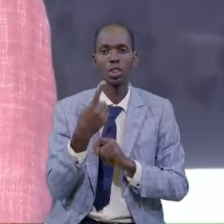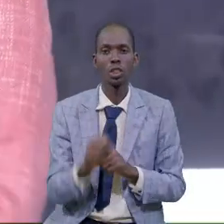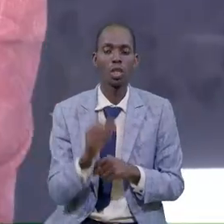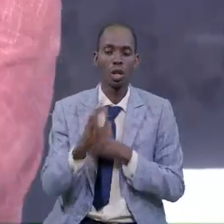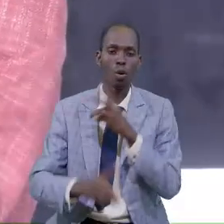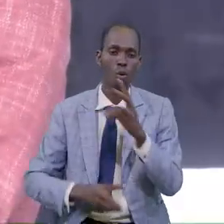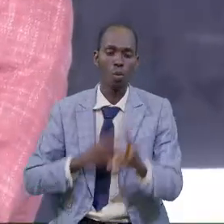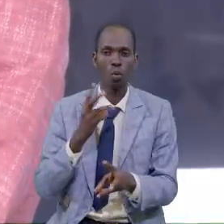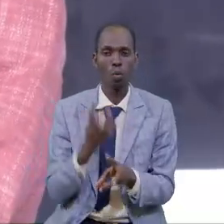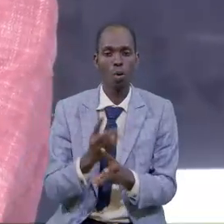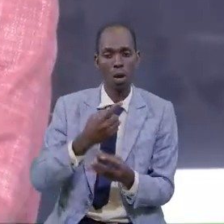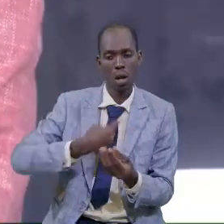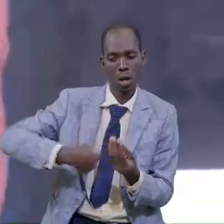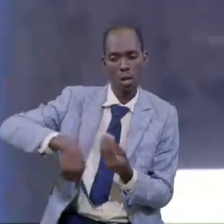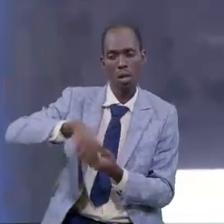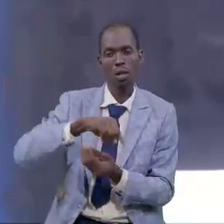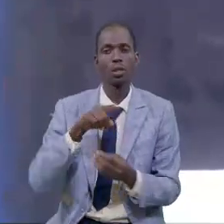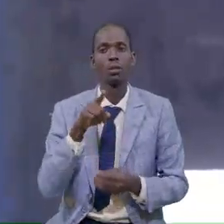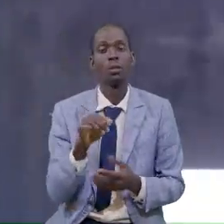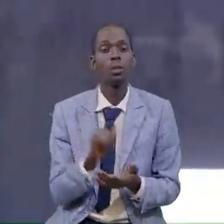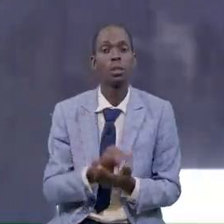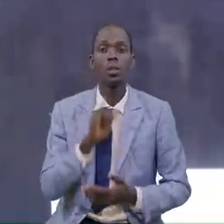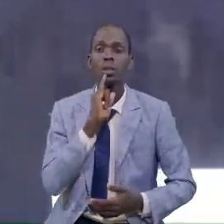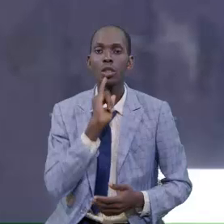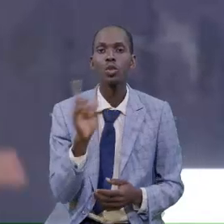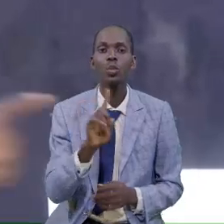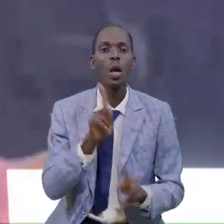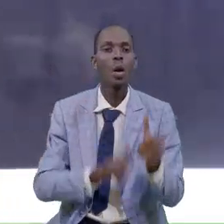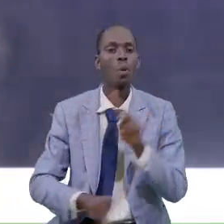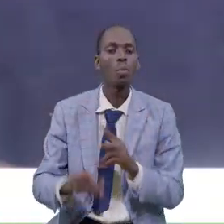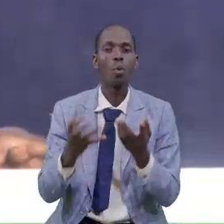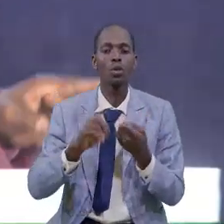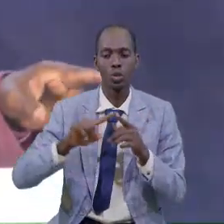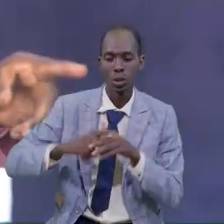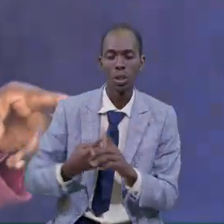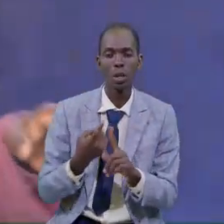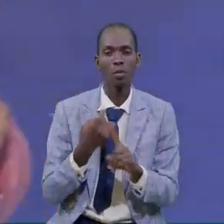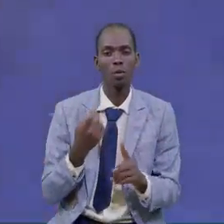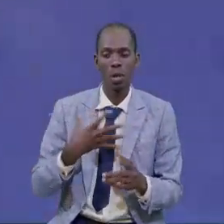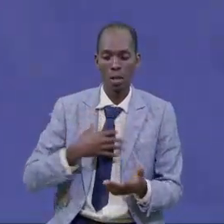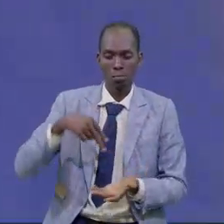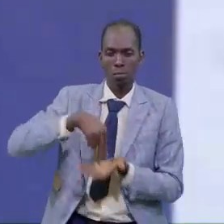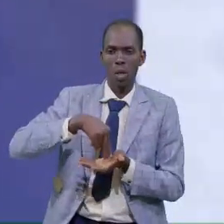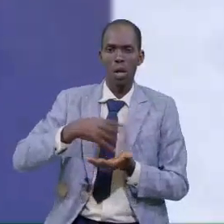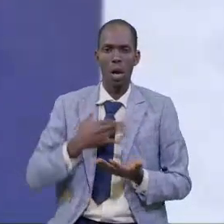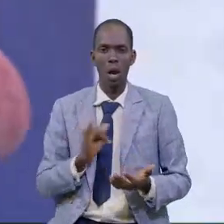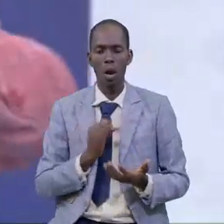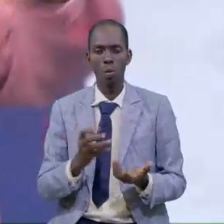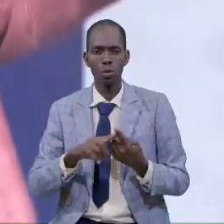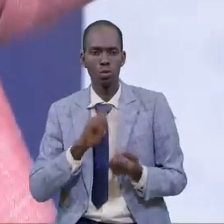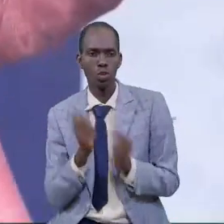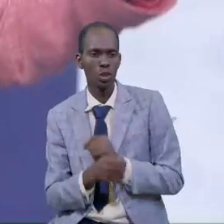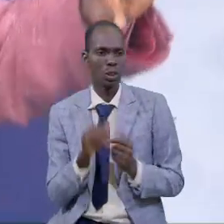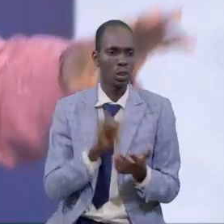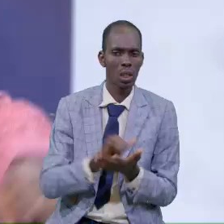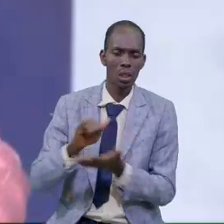you. That's where people want to start. And they rise up and they're saying, I'm going to change that. I'm going to change that. The world,